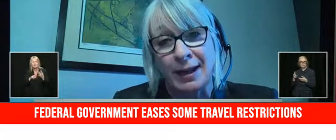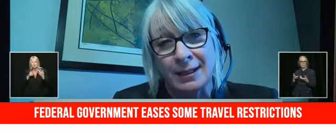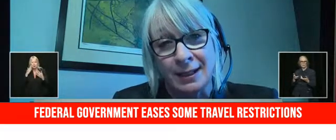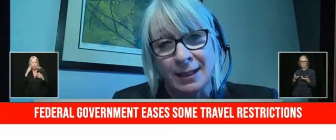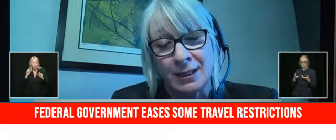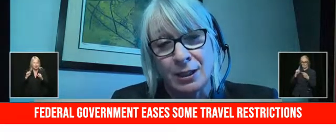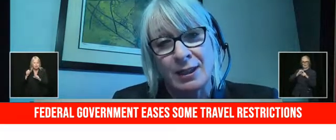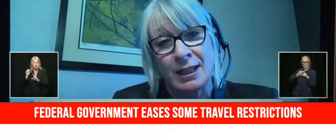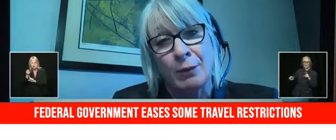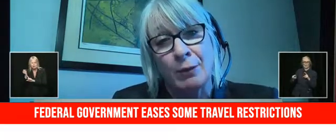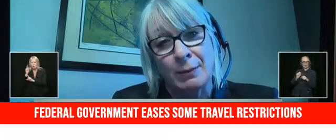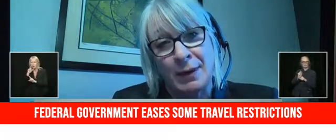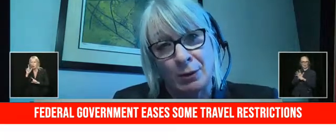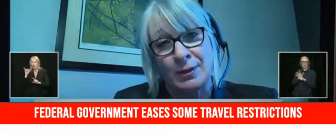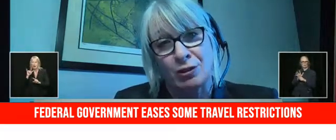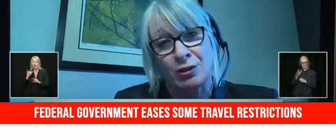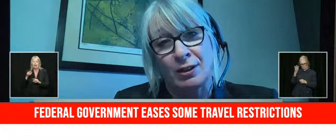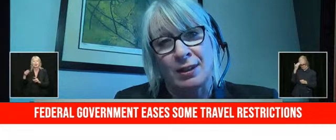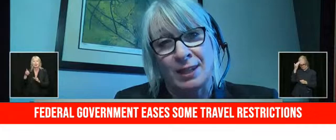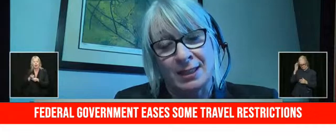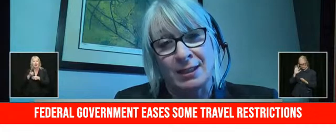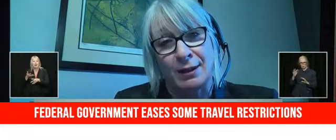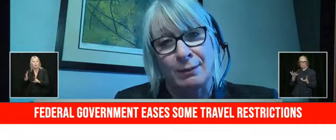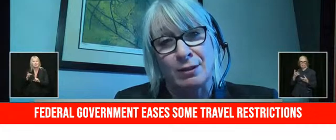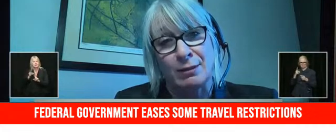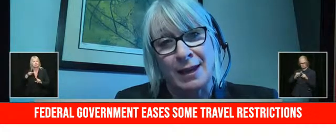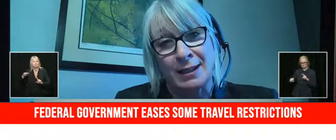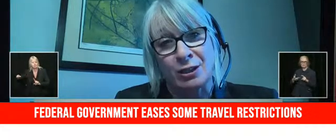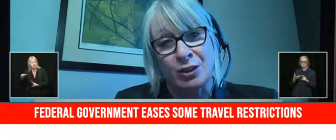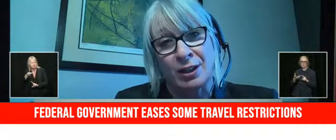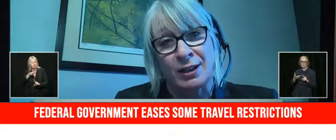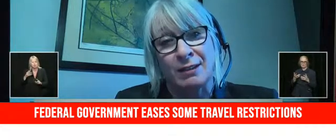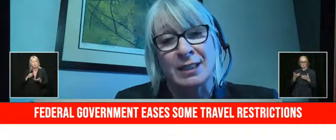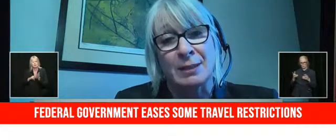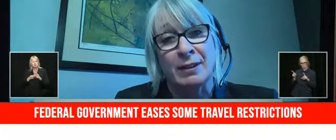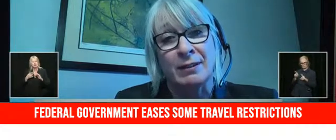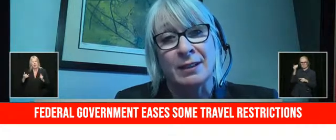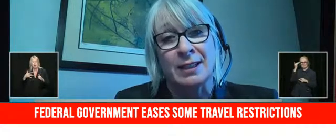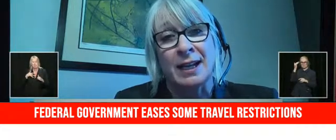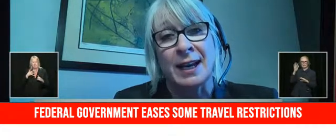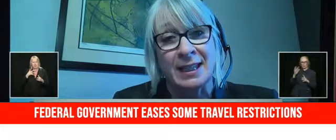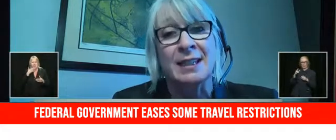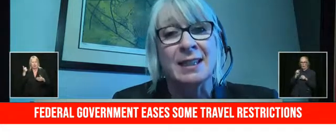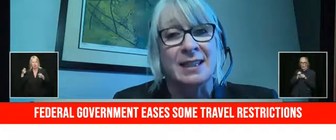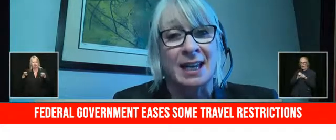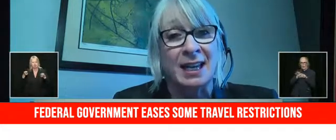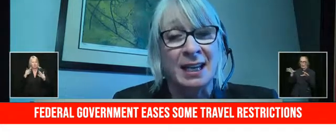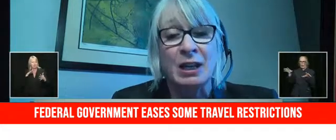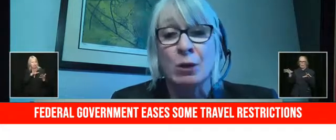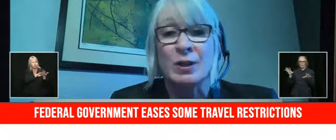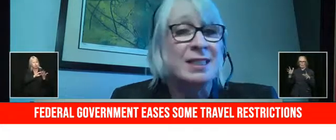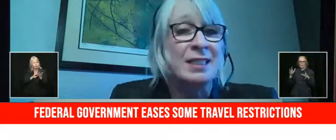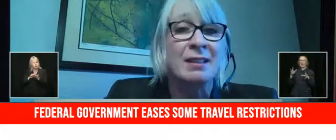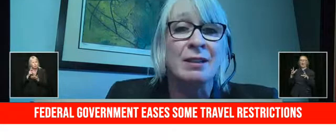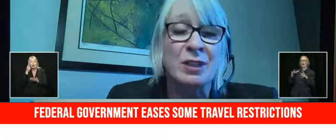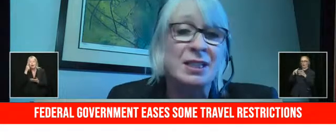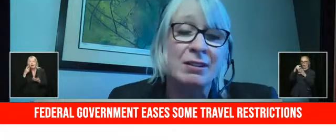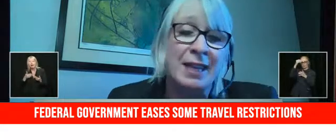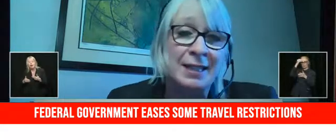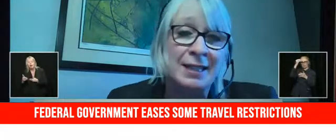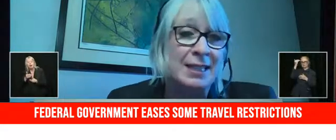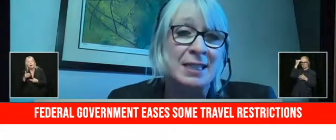increased spread. So I think we're in a better position this time to manage illness. But listen, at the end of the day, we